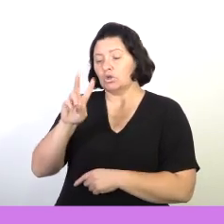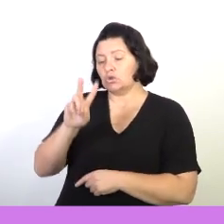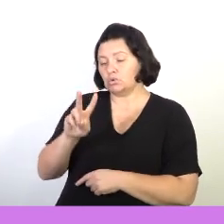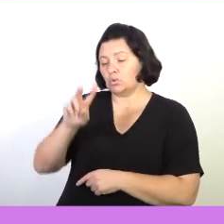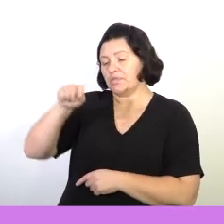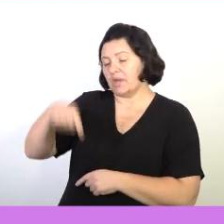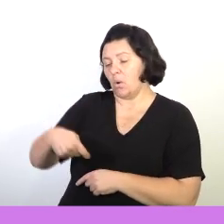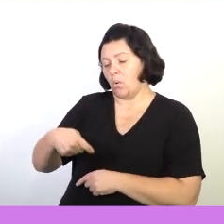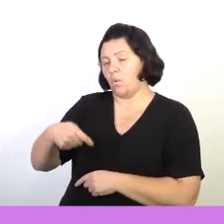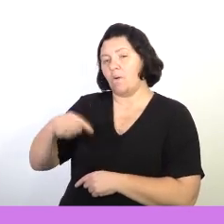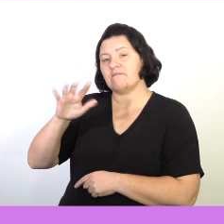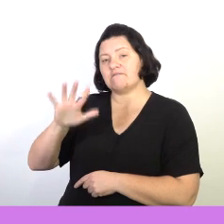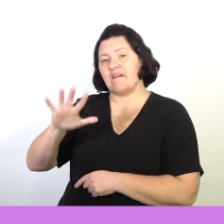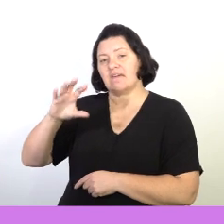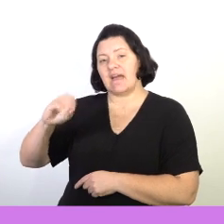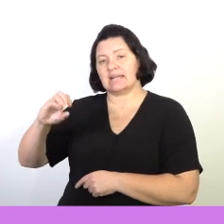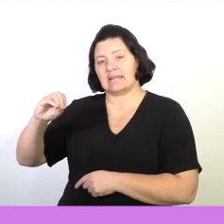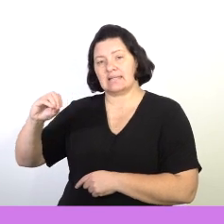multiplied by